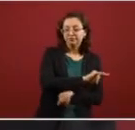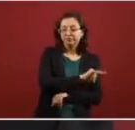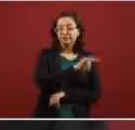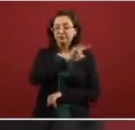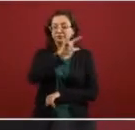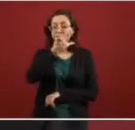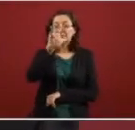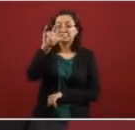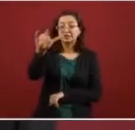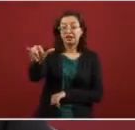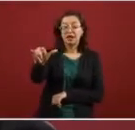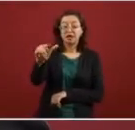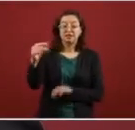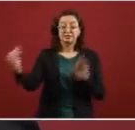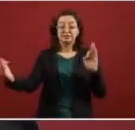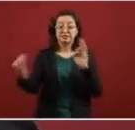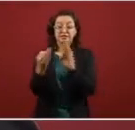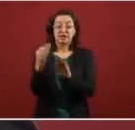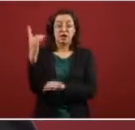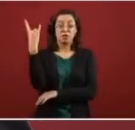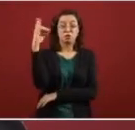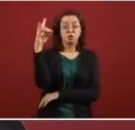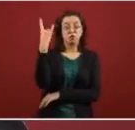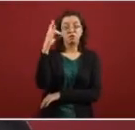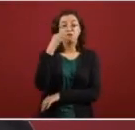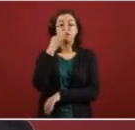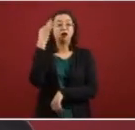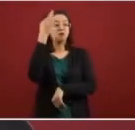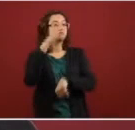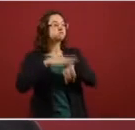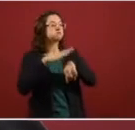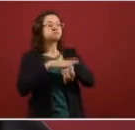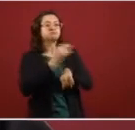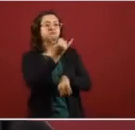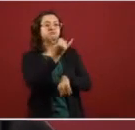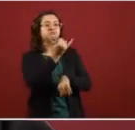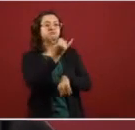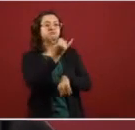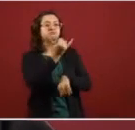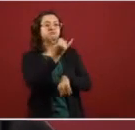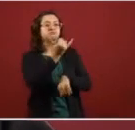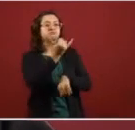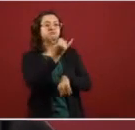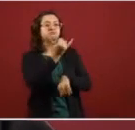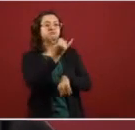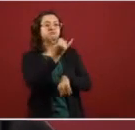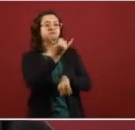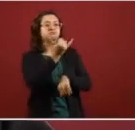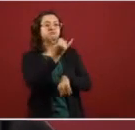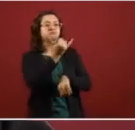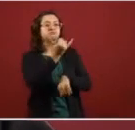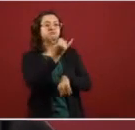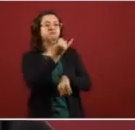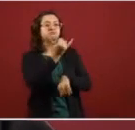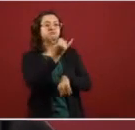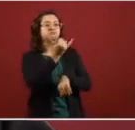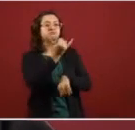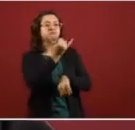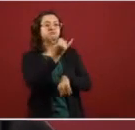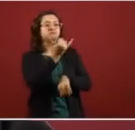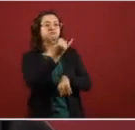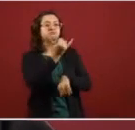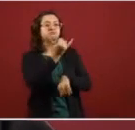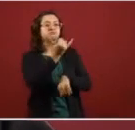aéreo de Bolivia, les dijeron que no, que ese permiso ya no era válido. So once we got into Bolivian